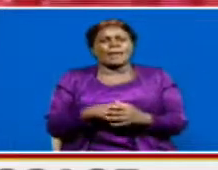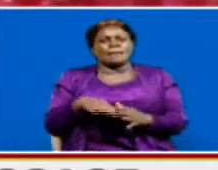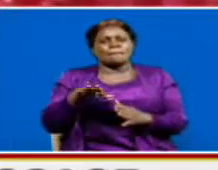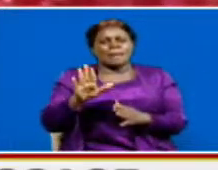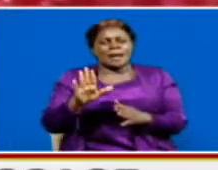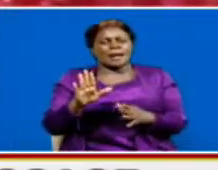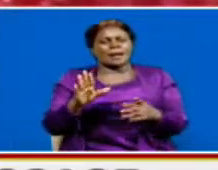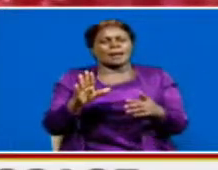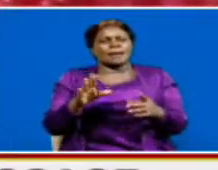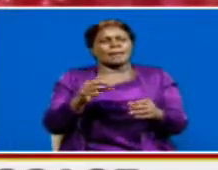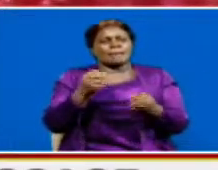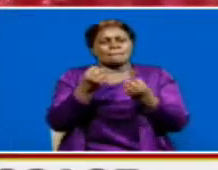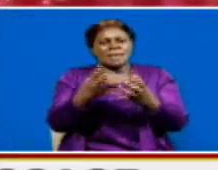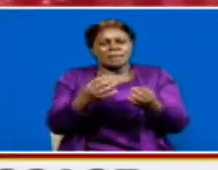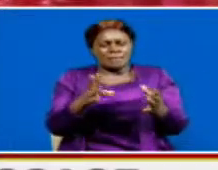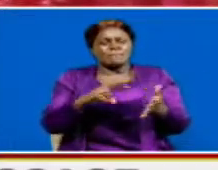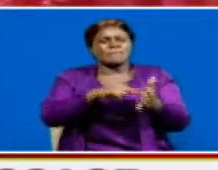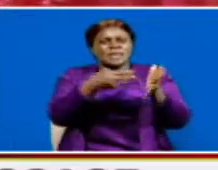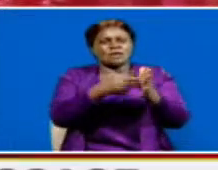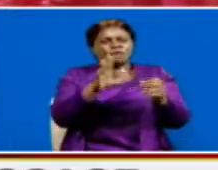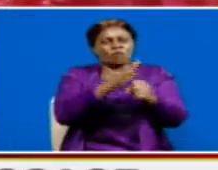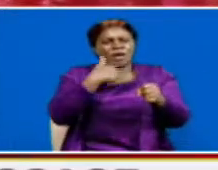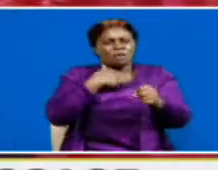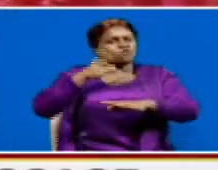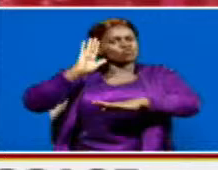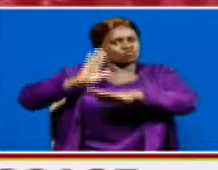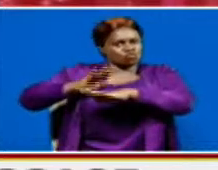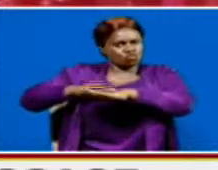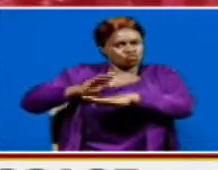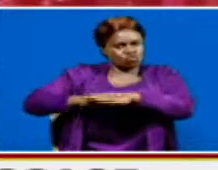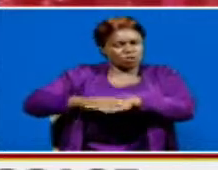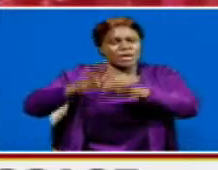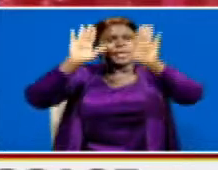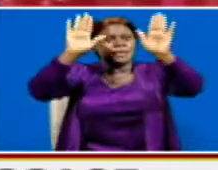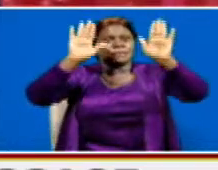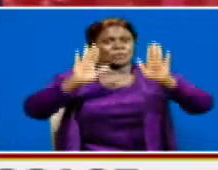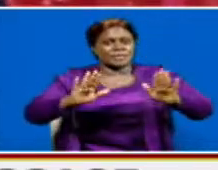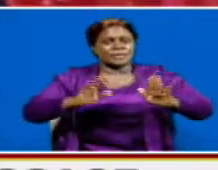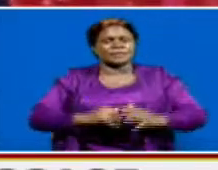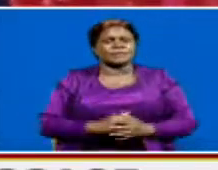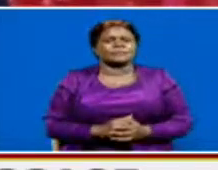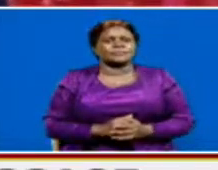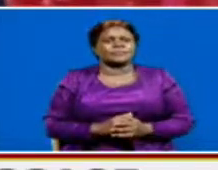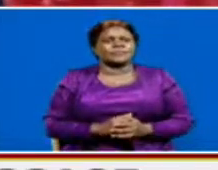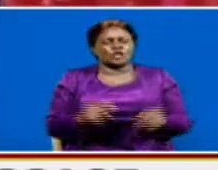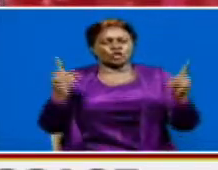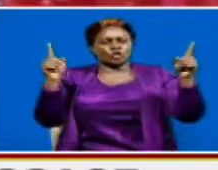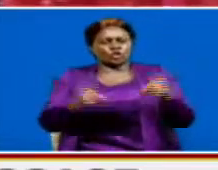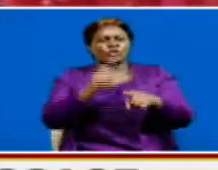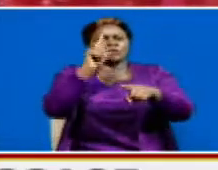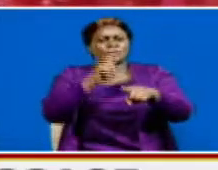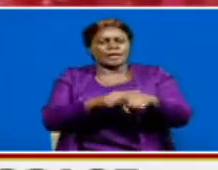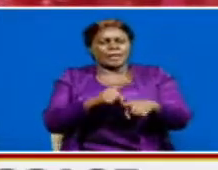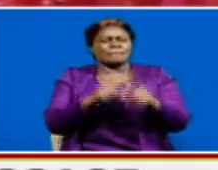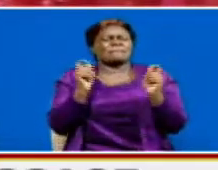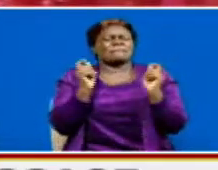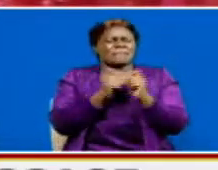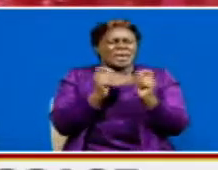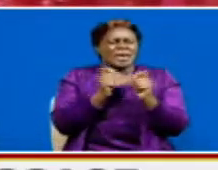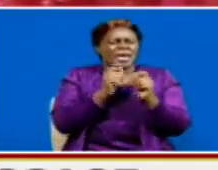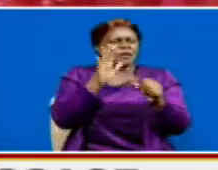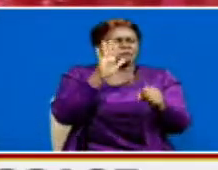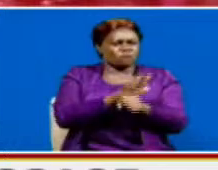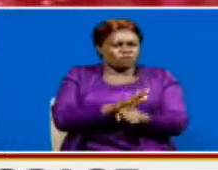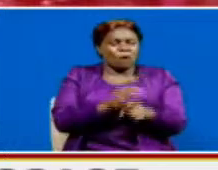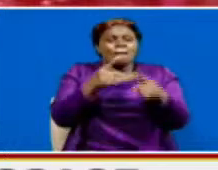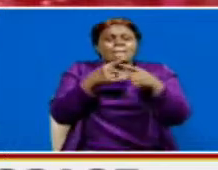were, however, meaningful, appropriate, and necessary. In the short term, painful, but